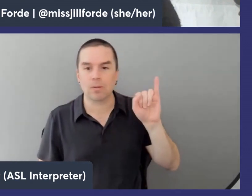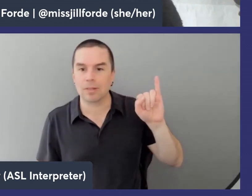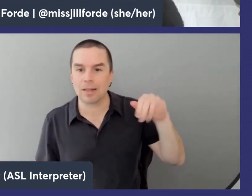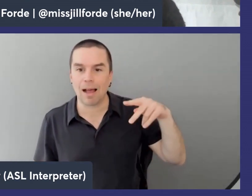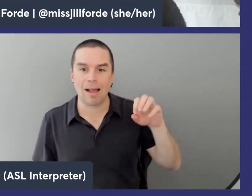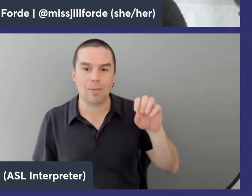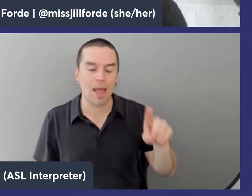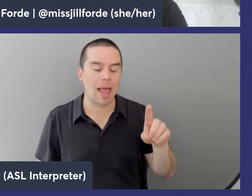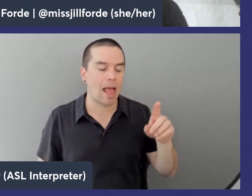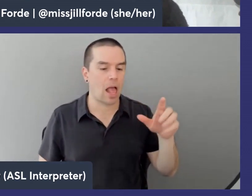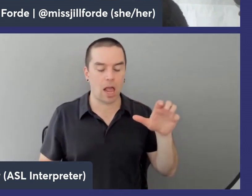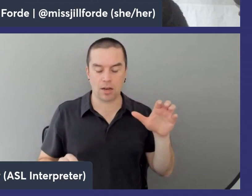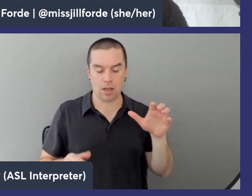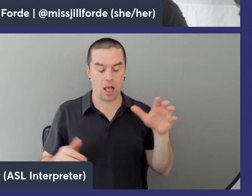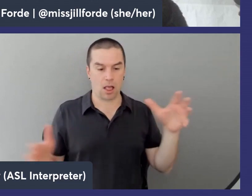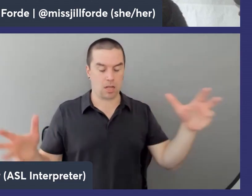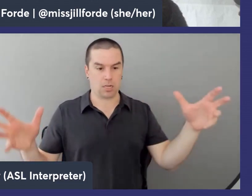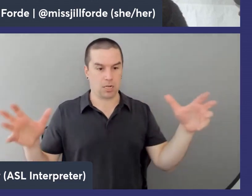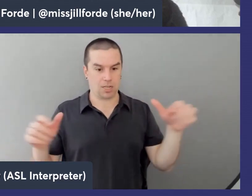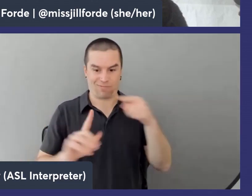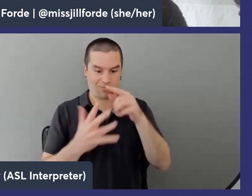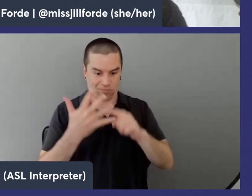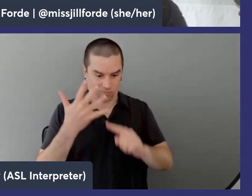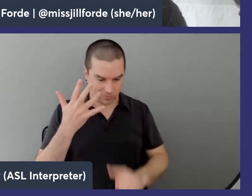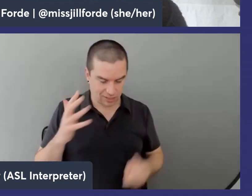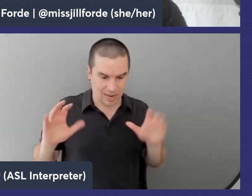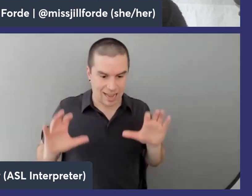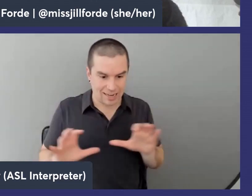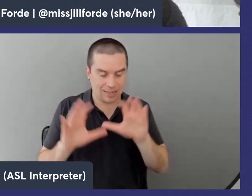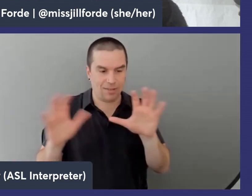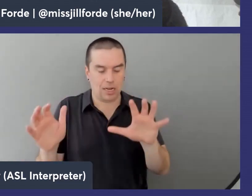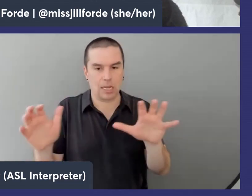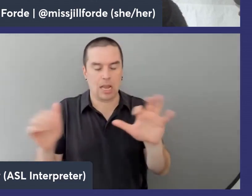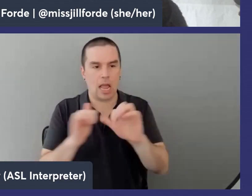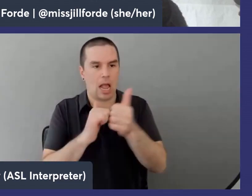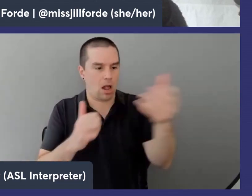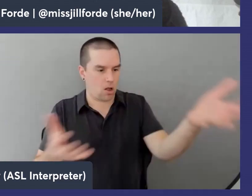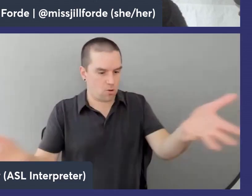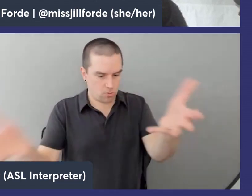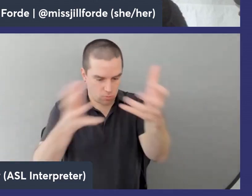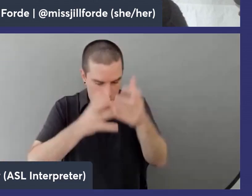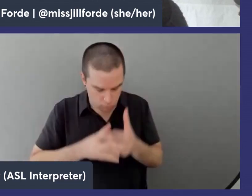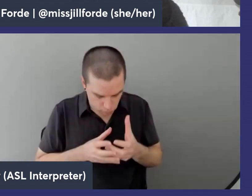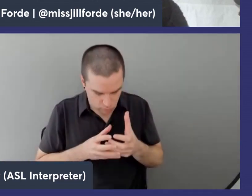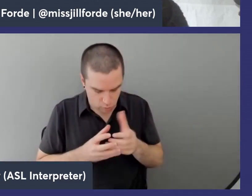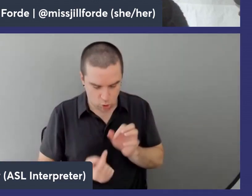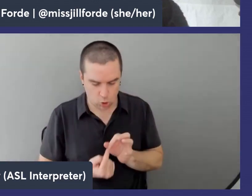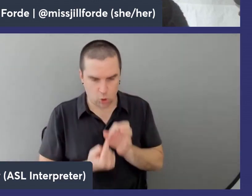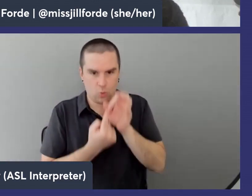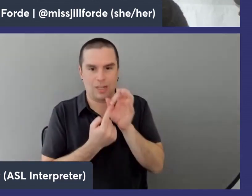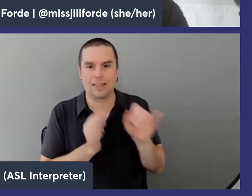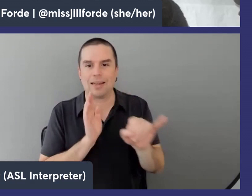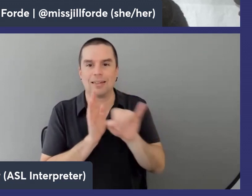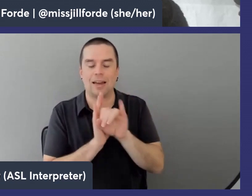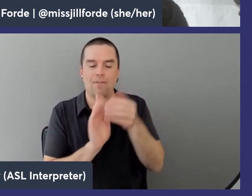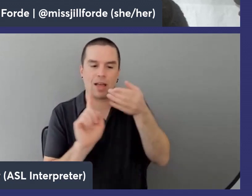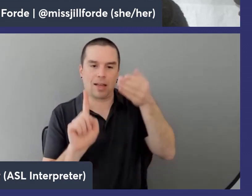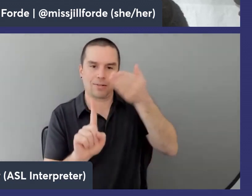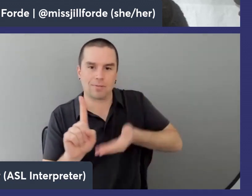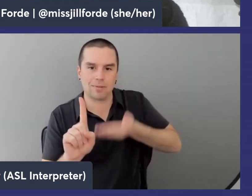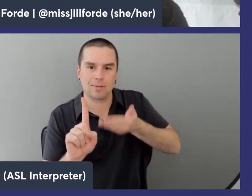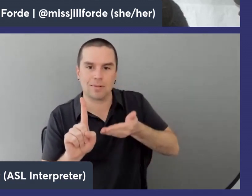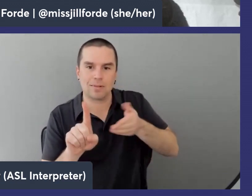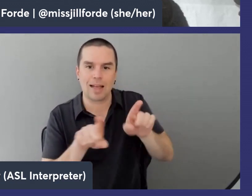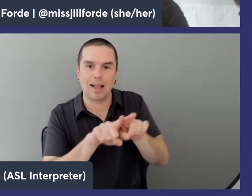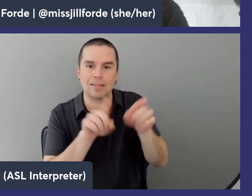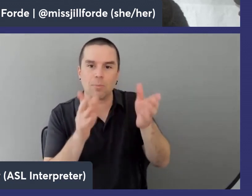take all of this activity that somebody's doing and uniquely kind of identify that down into a single type of person. Second